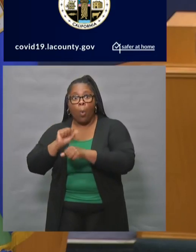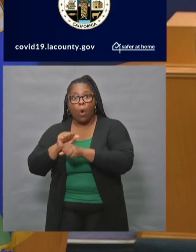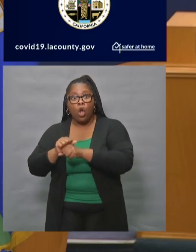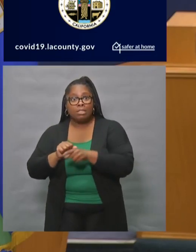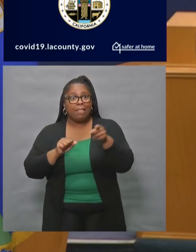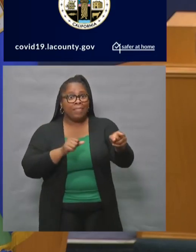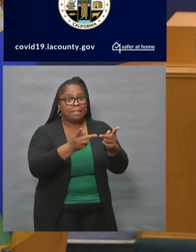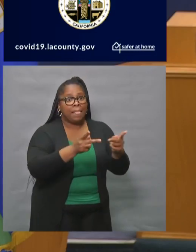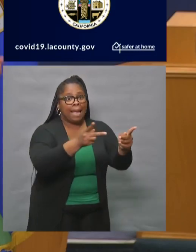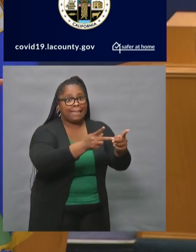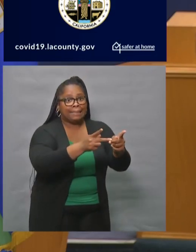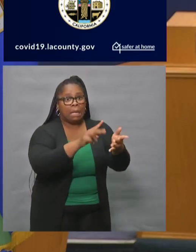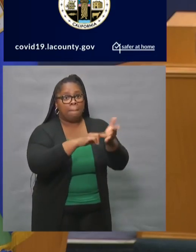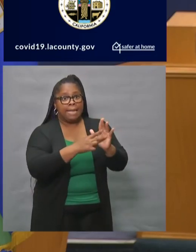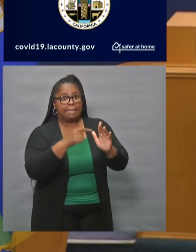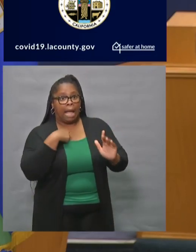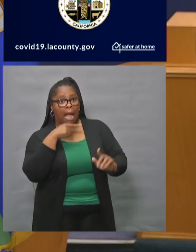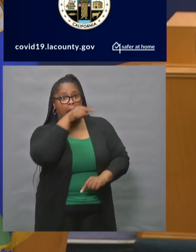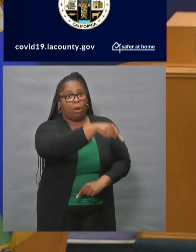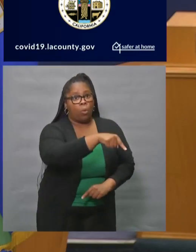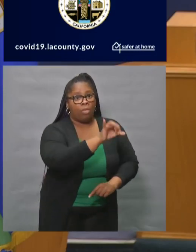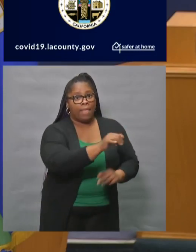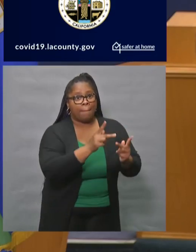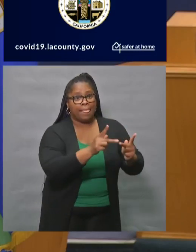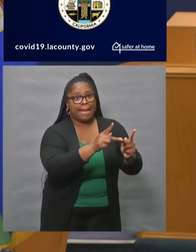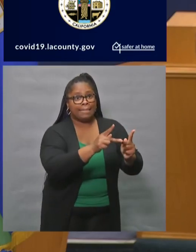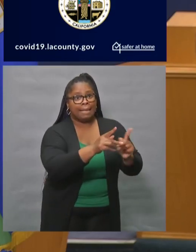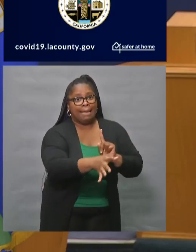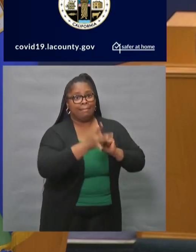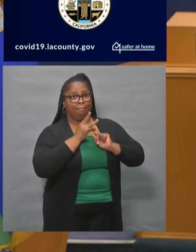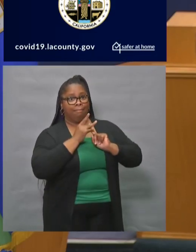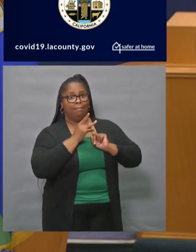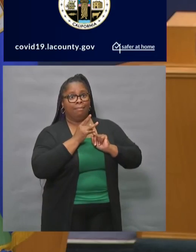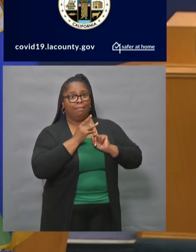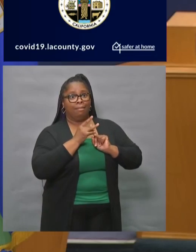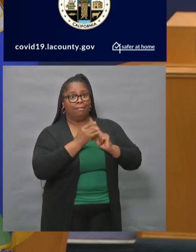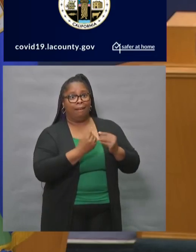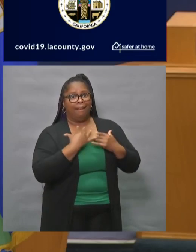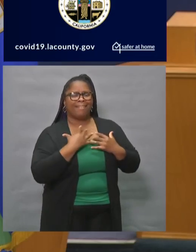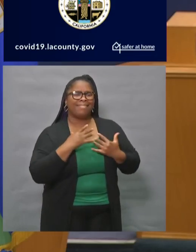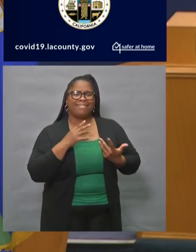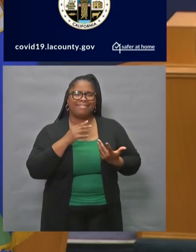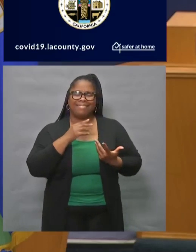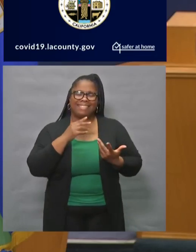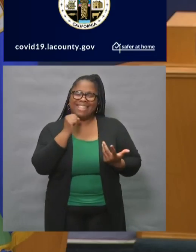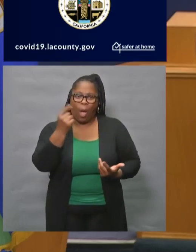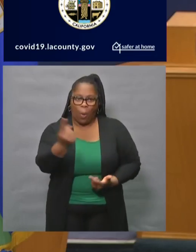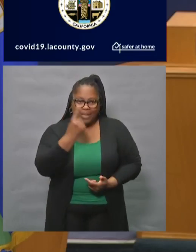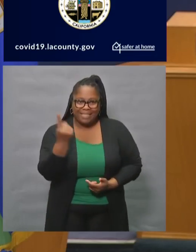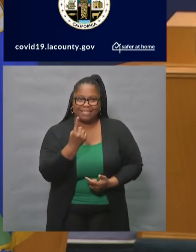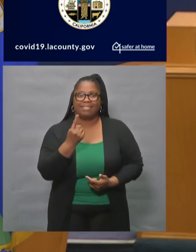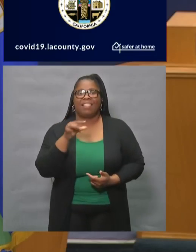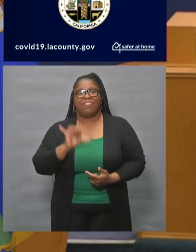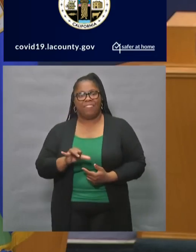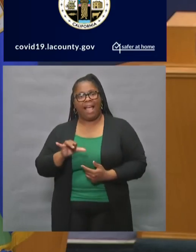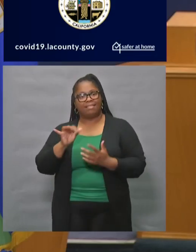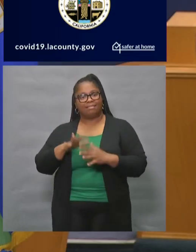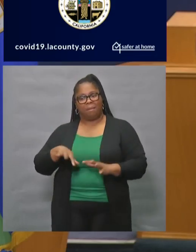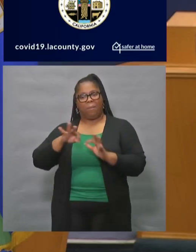or customers in a particular location were actually exposed. That's why we do the investigations. We try to figure out, was